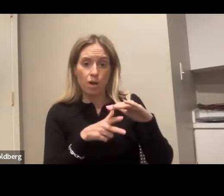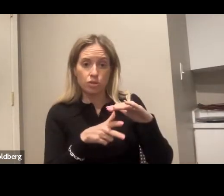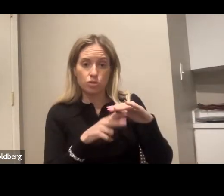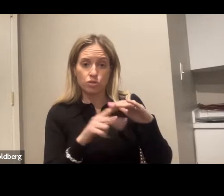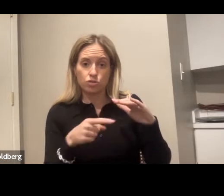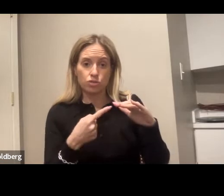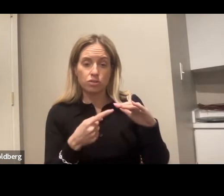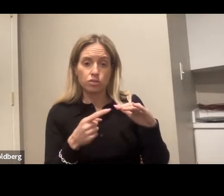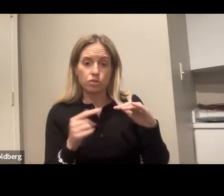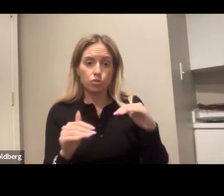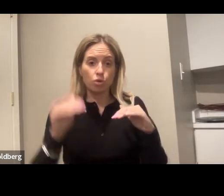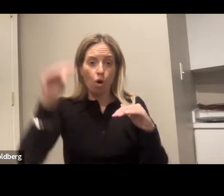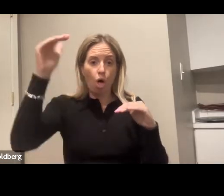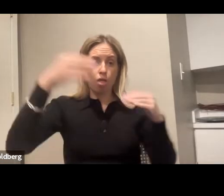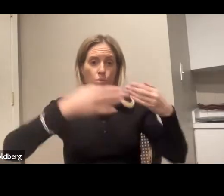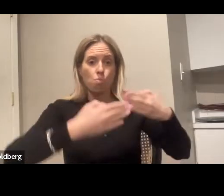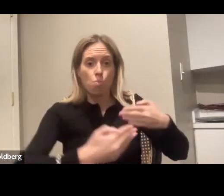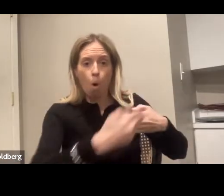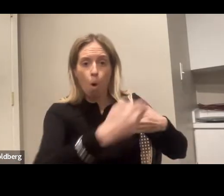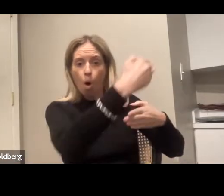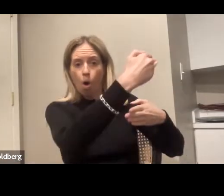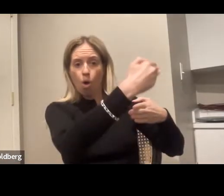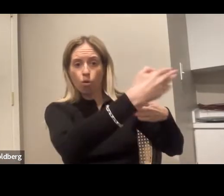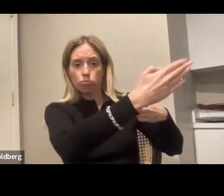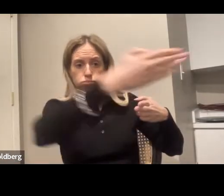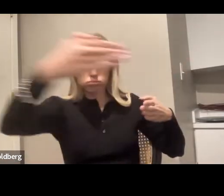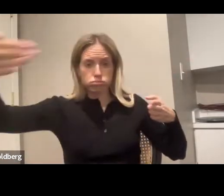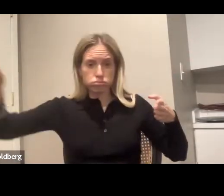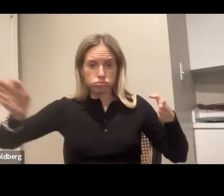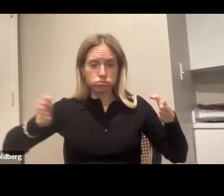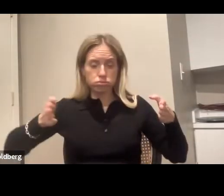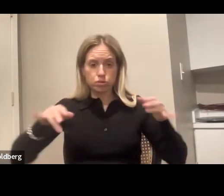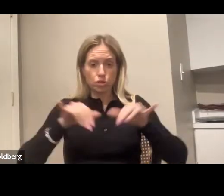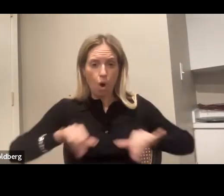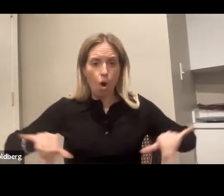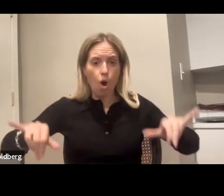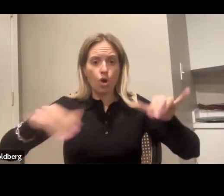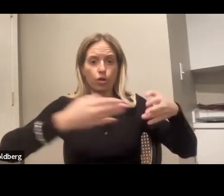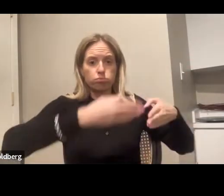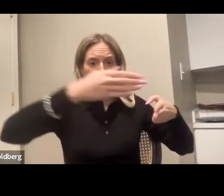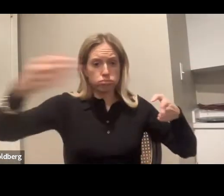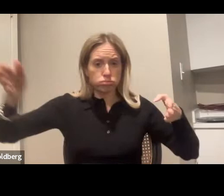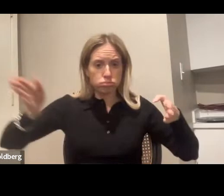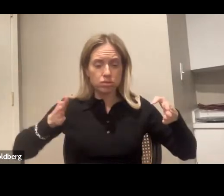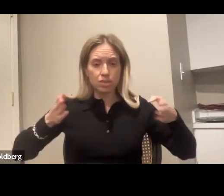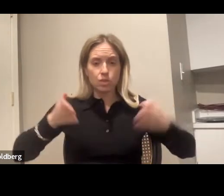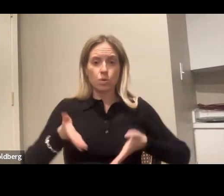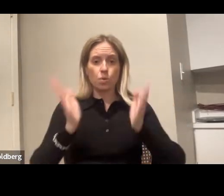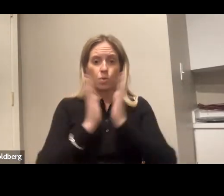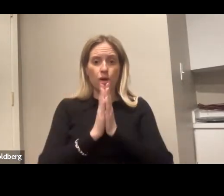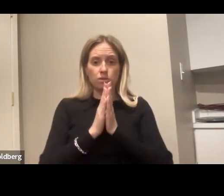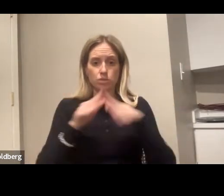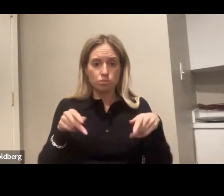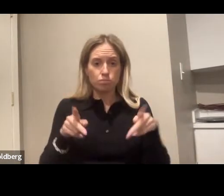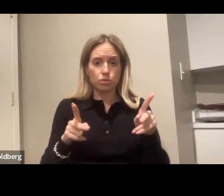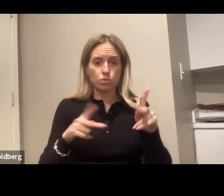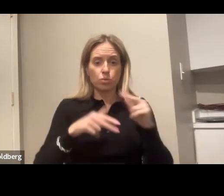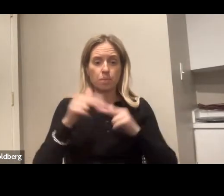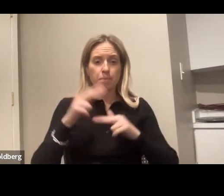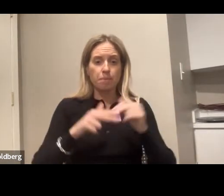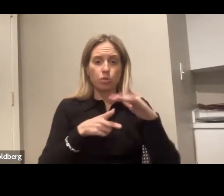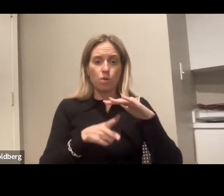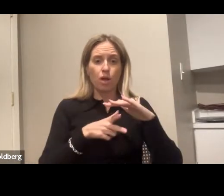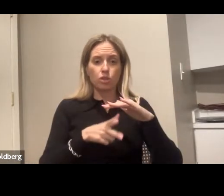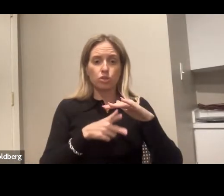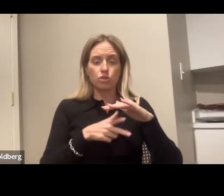very, very tall wall that surrounds the backyard. And they were requesting permission to build a garage,